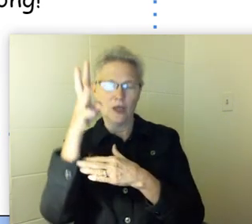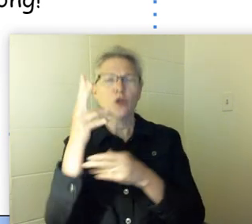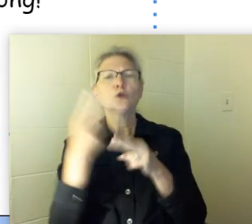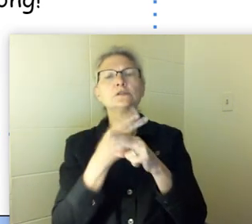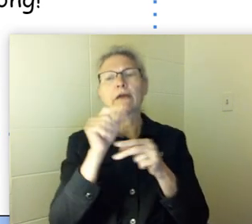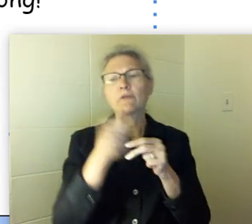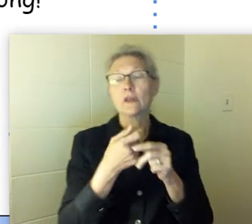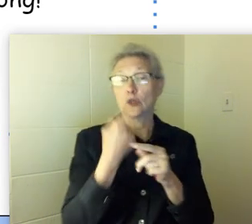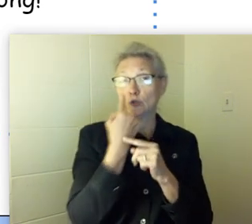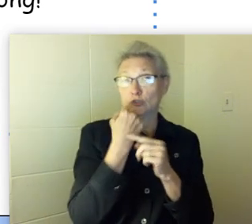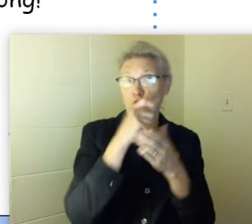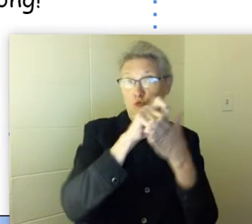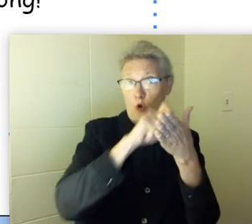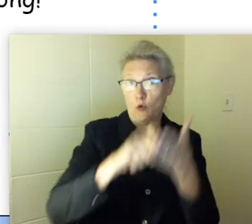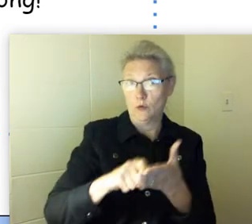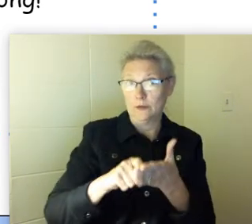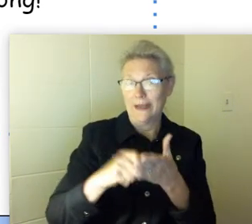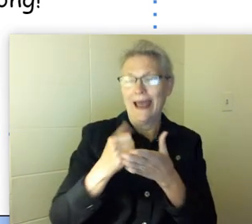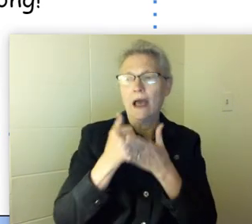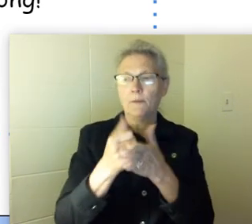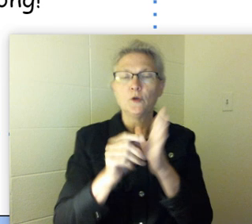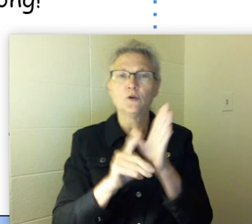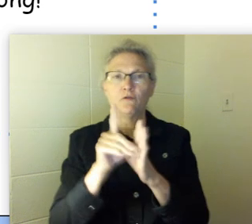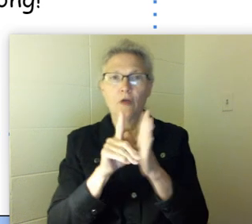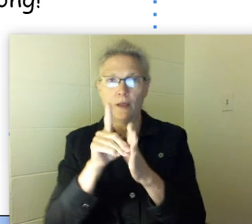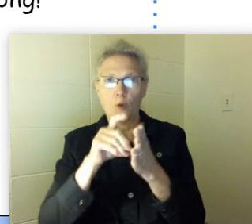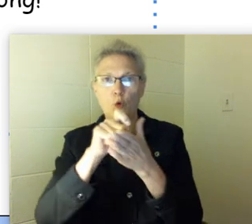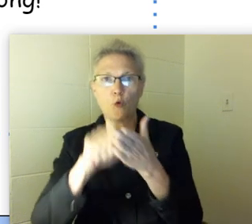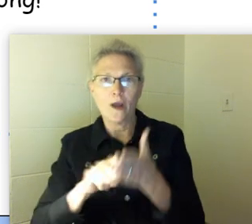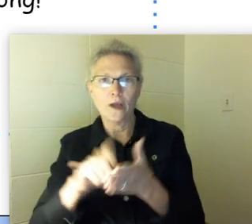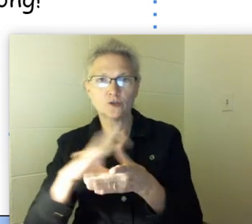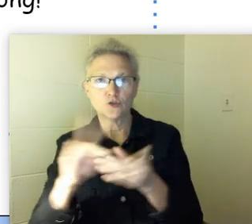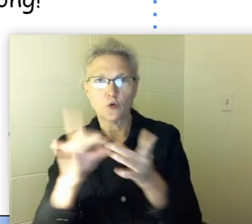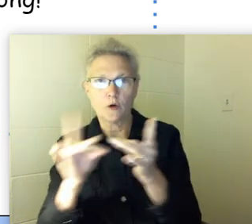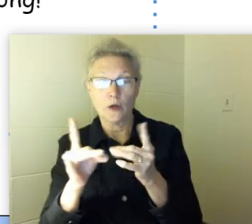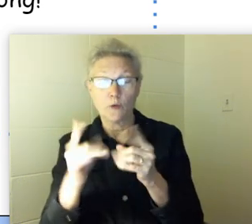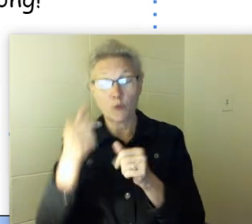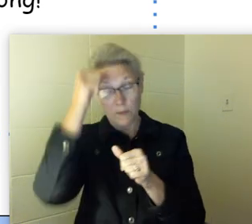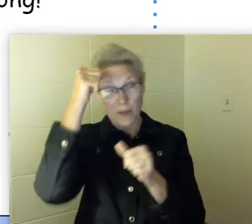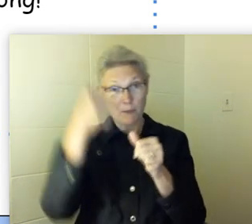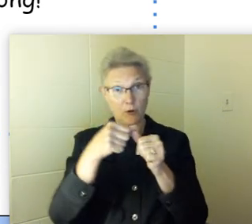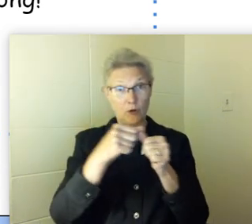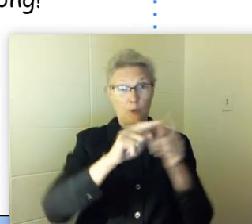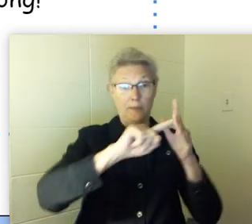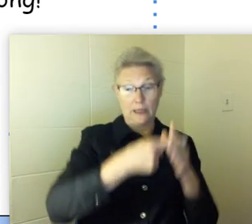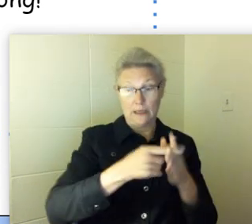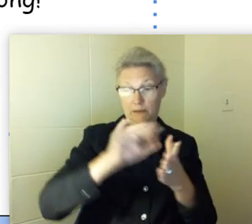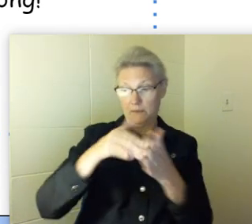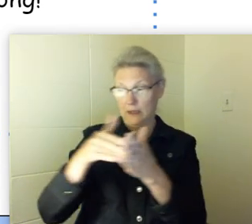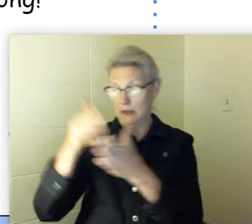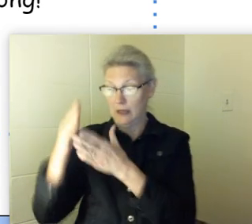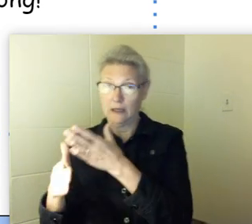fable. Remember to think about keeping your events in order. You want your readers to be able to follow along.